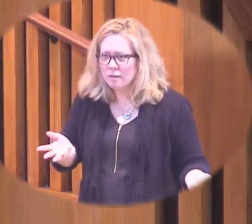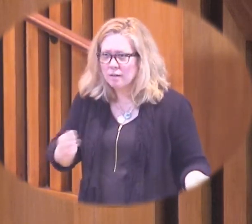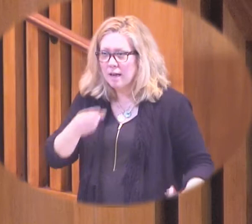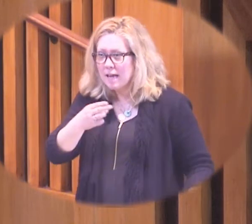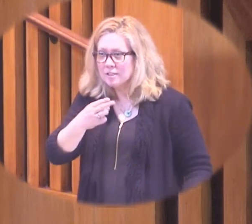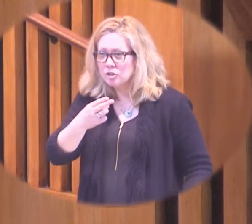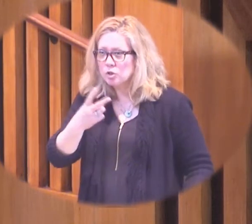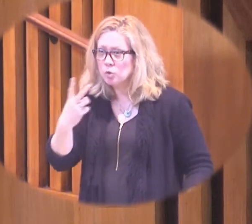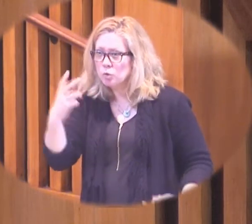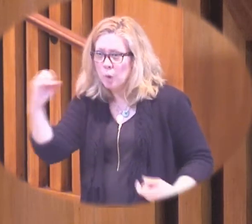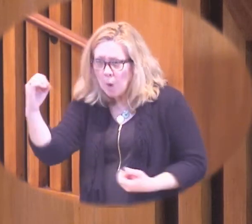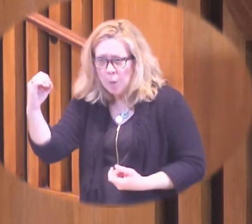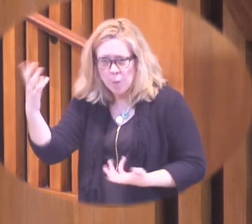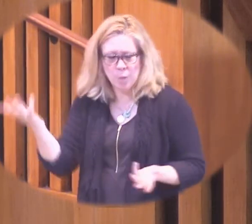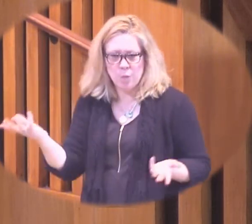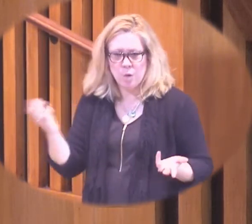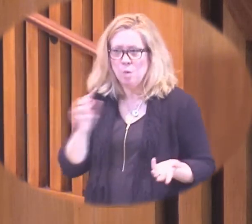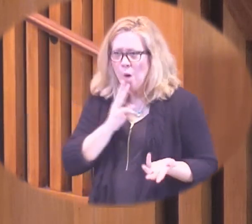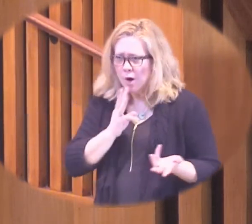H2O.